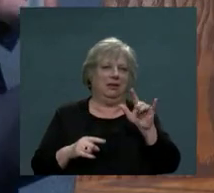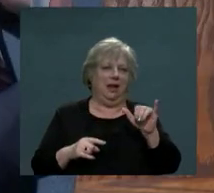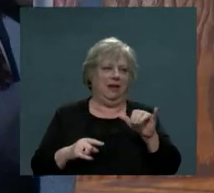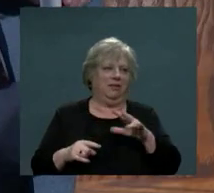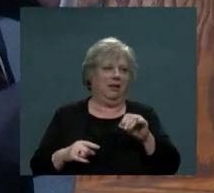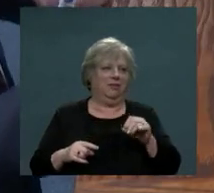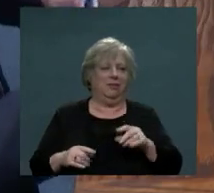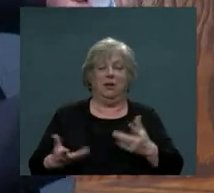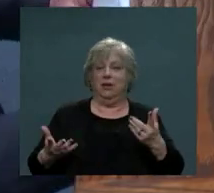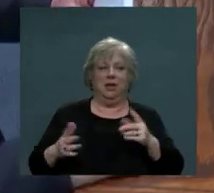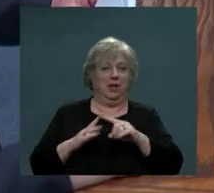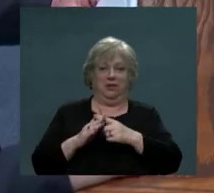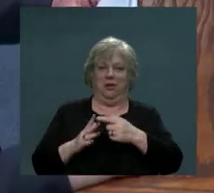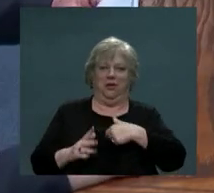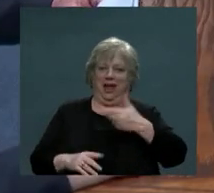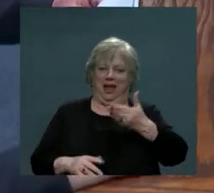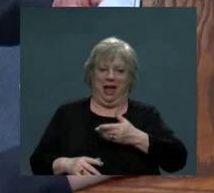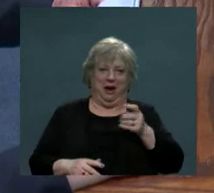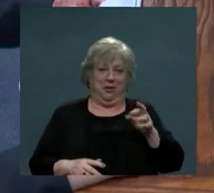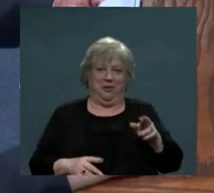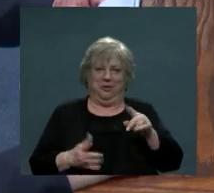Well, to start, I hired her.